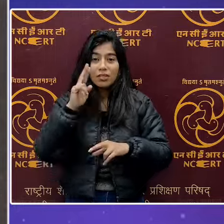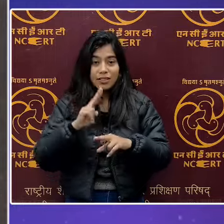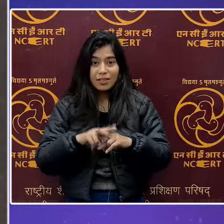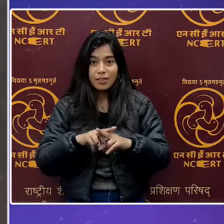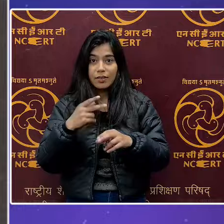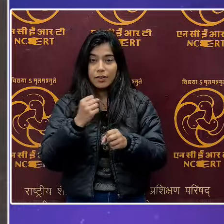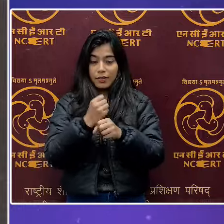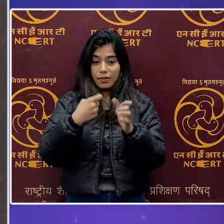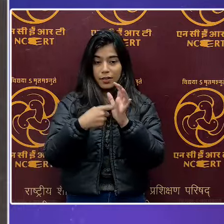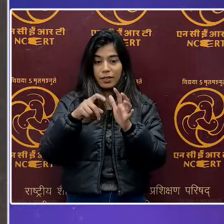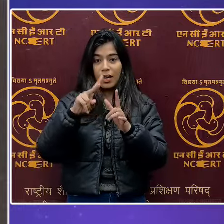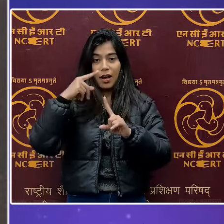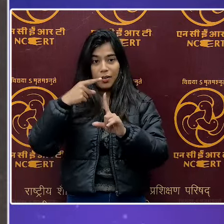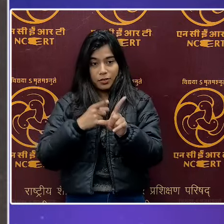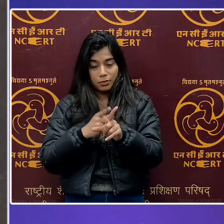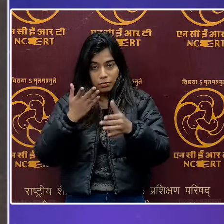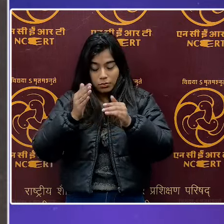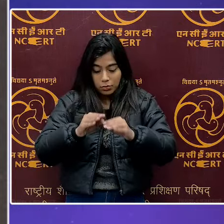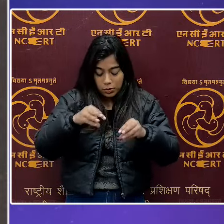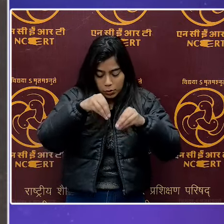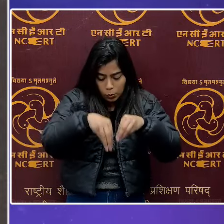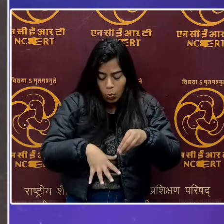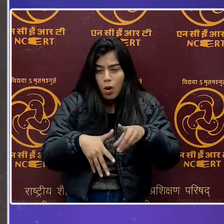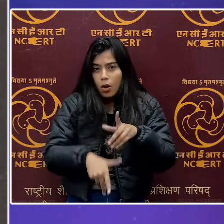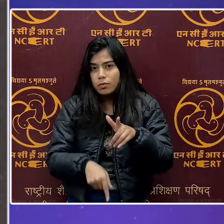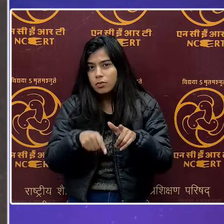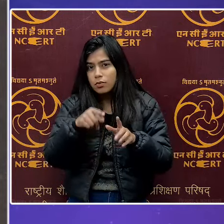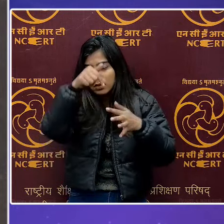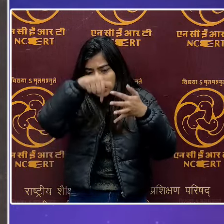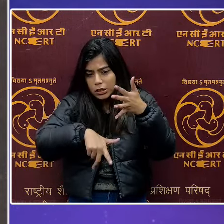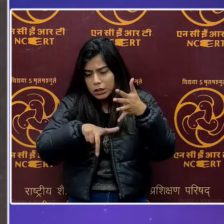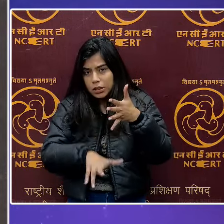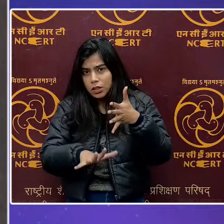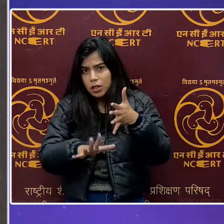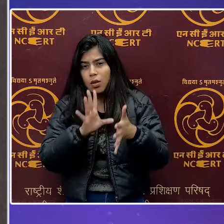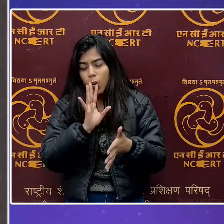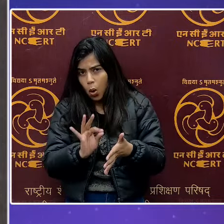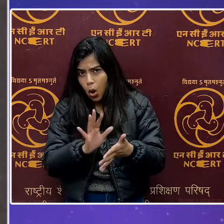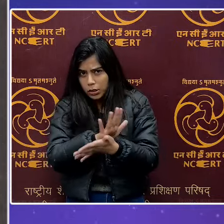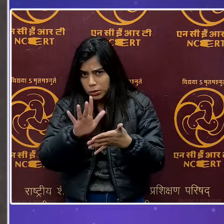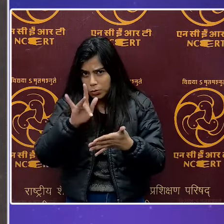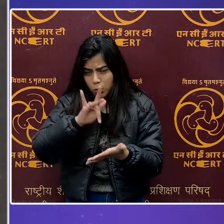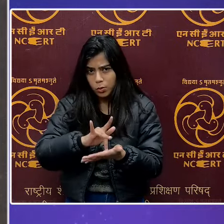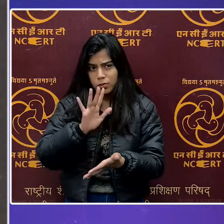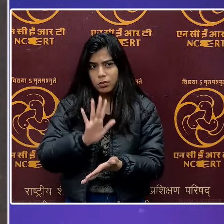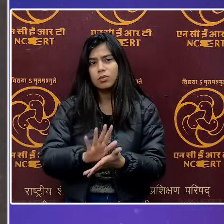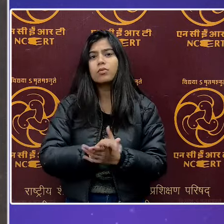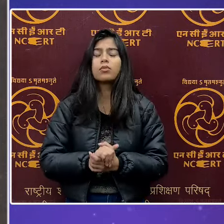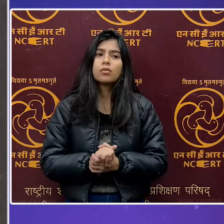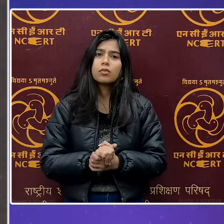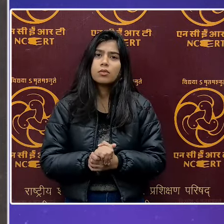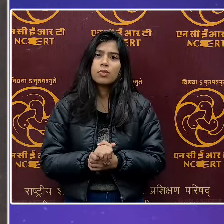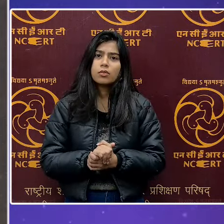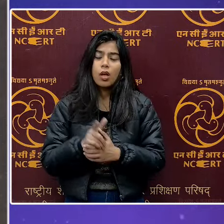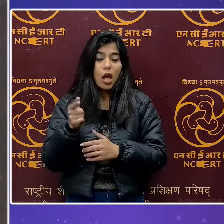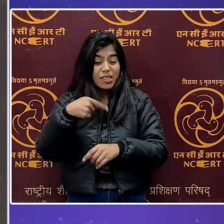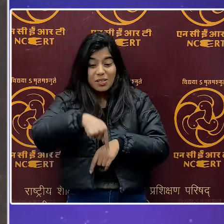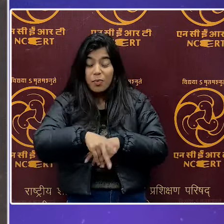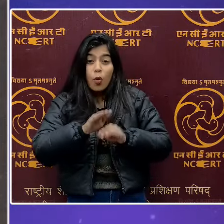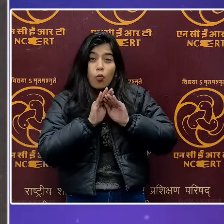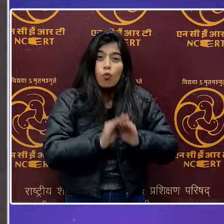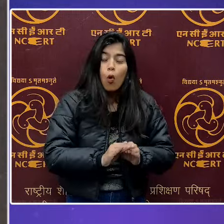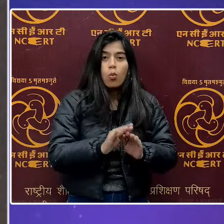it starts moving down. As it moves down, it comes to the original position. Now the moment it comes to this position, there is no force,